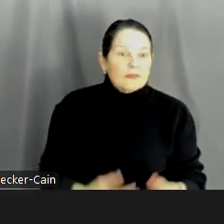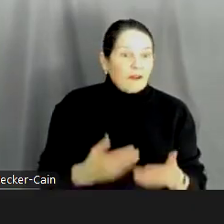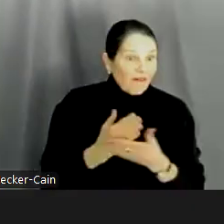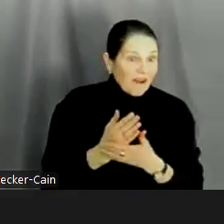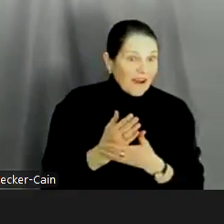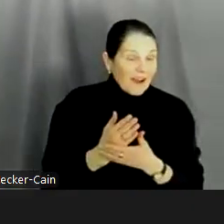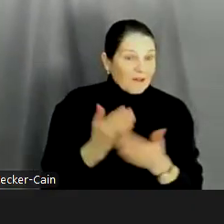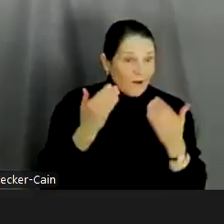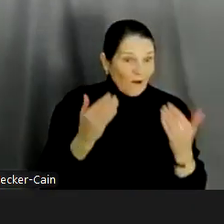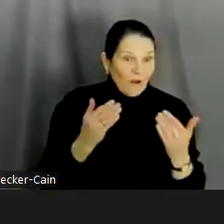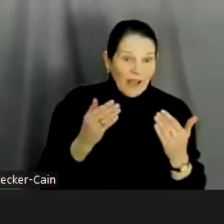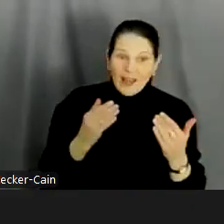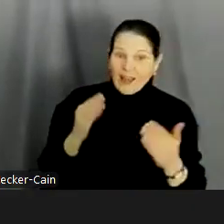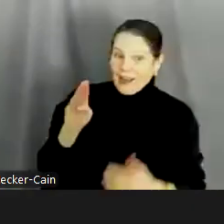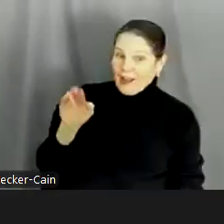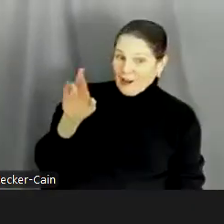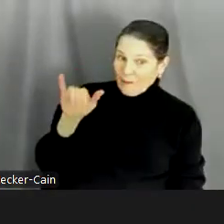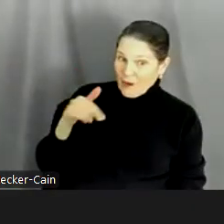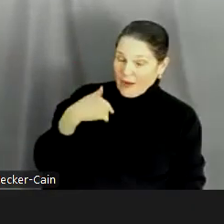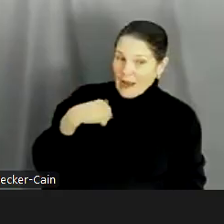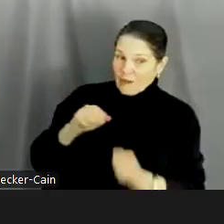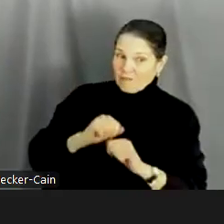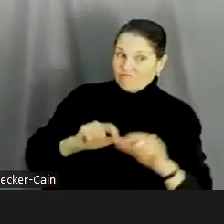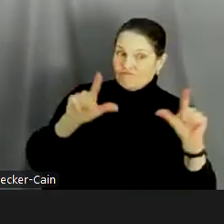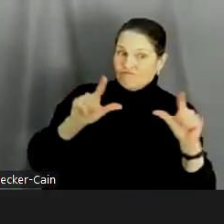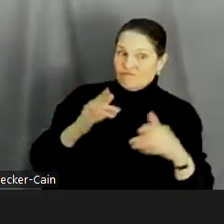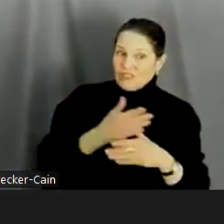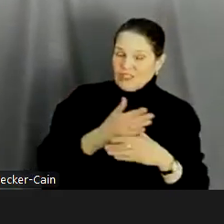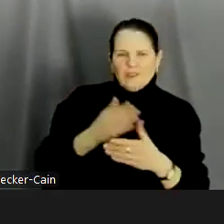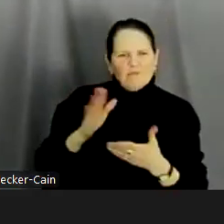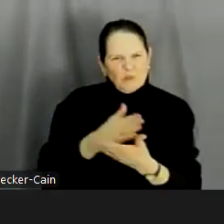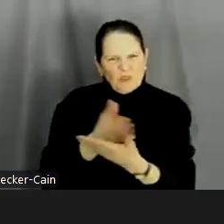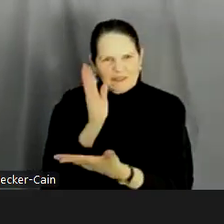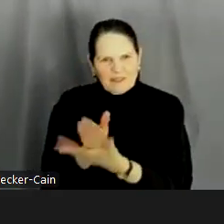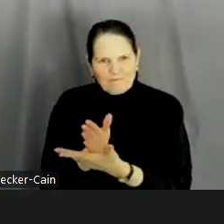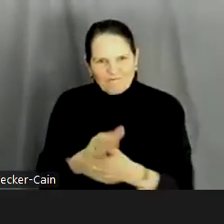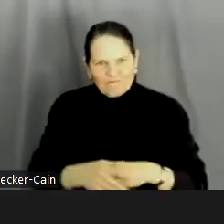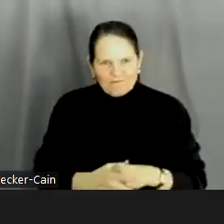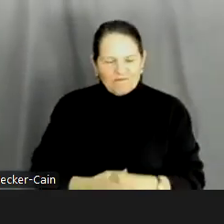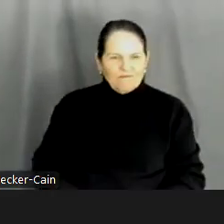ahead, Barry, and share screen, and then it's gonna stop music.